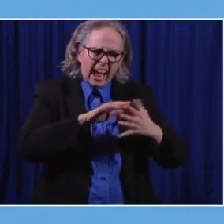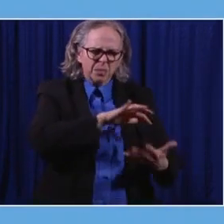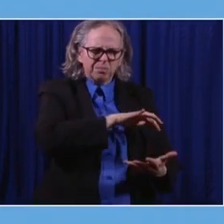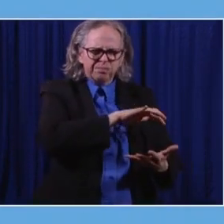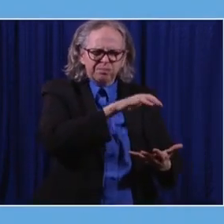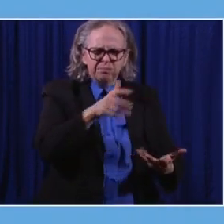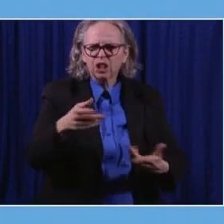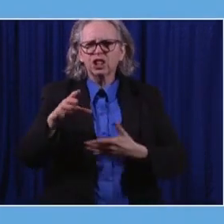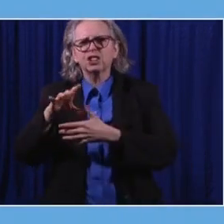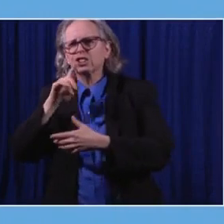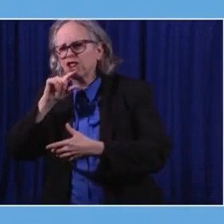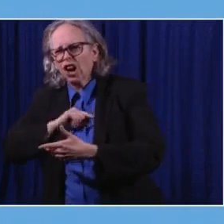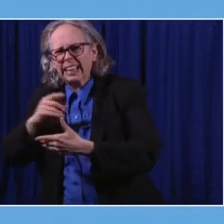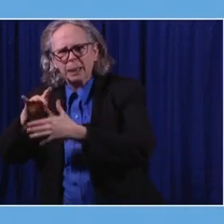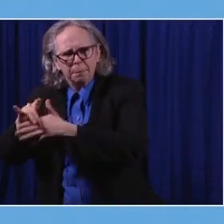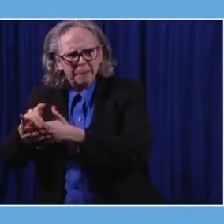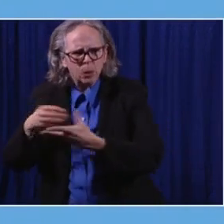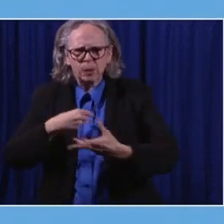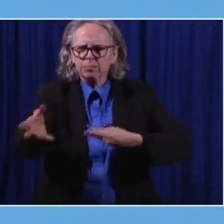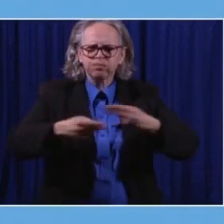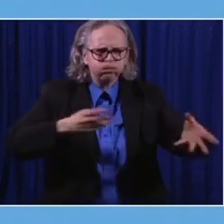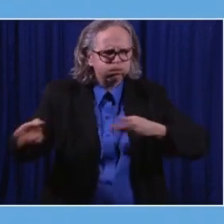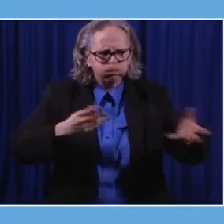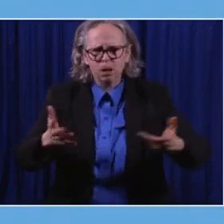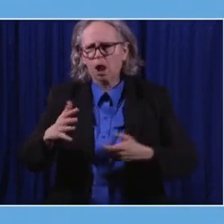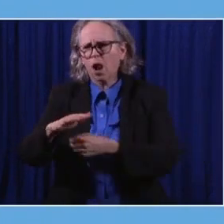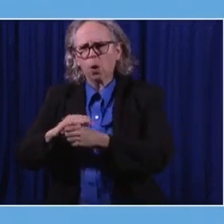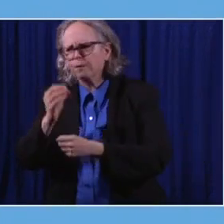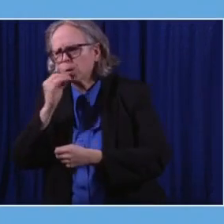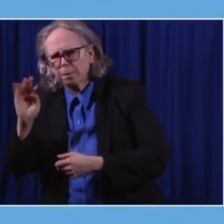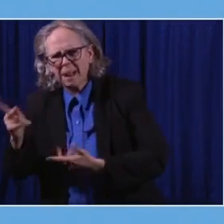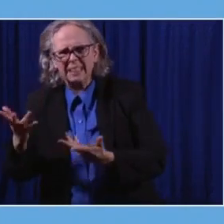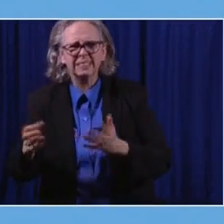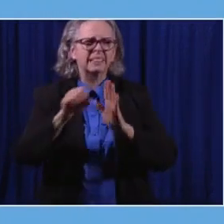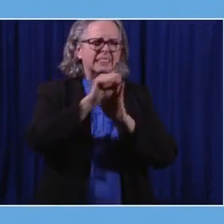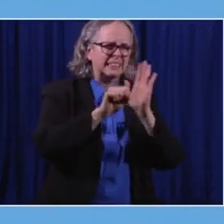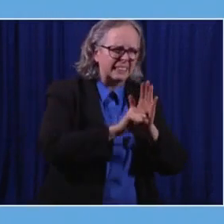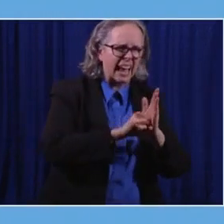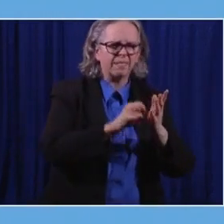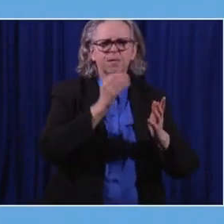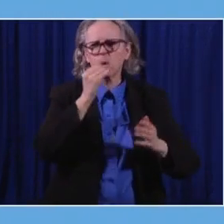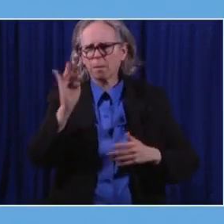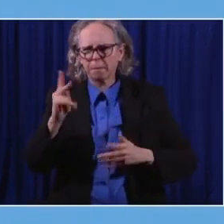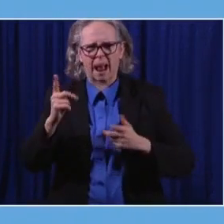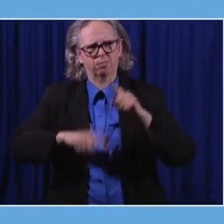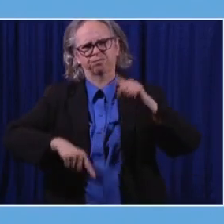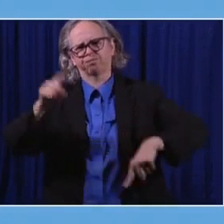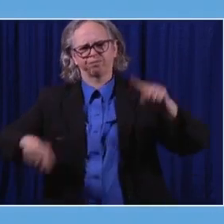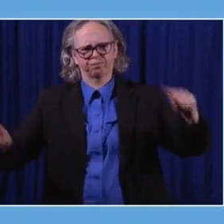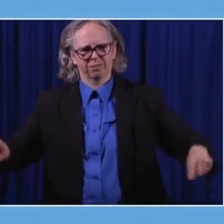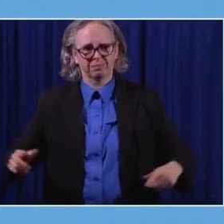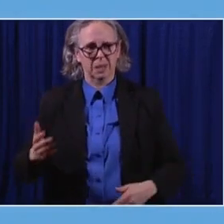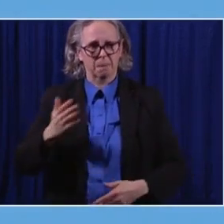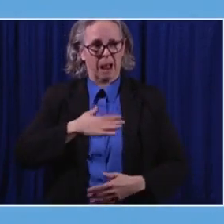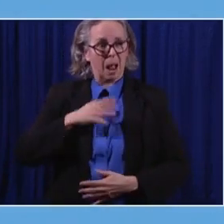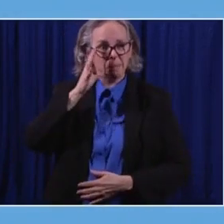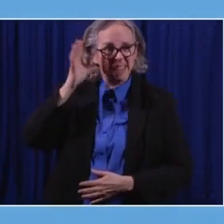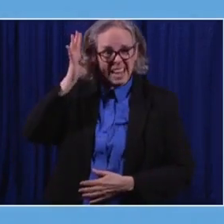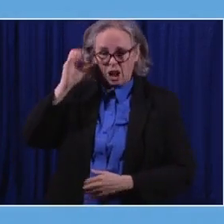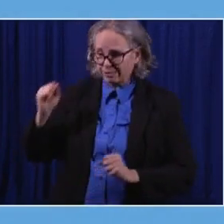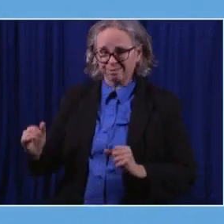food banks as well as state of Ohio's food banks for many, many years. In fact, our parents, Virgil and Virginia Cooper, started that way back